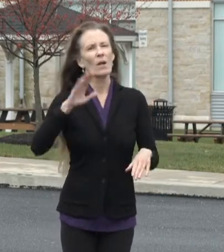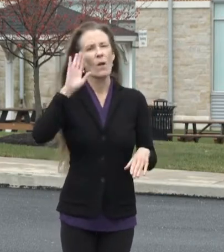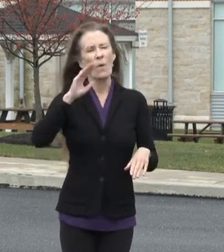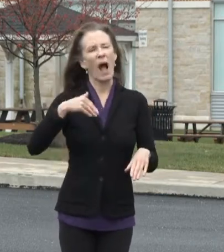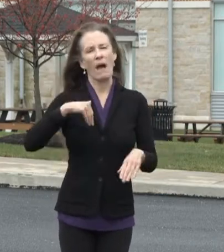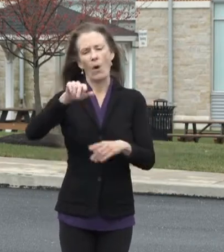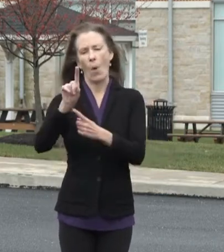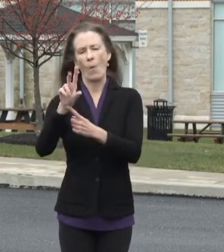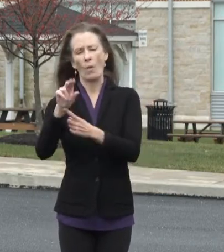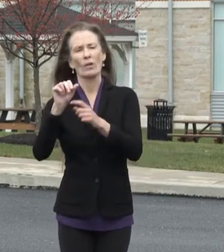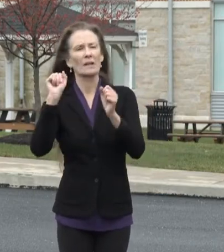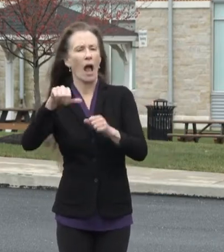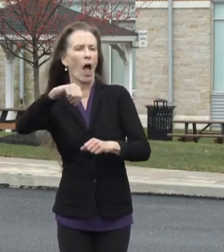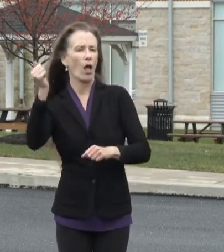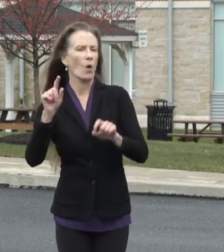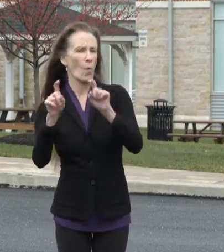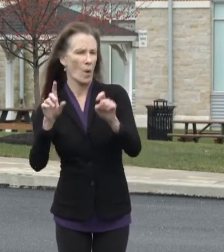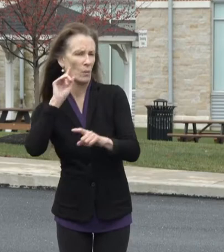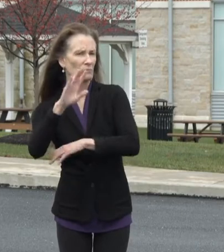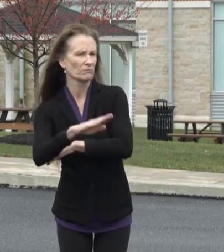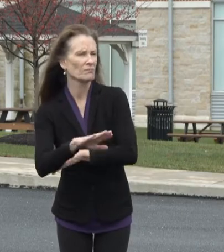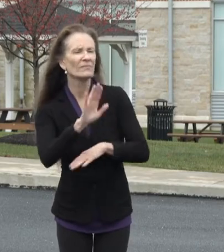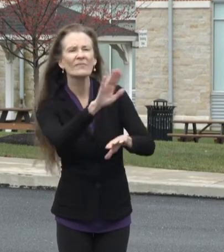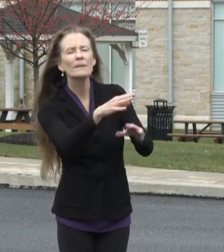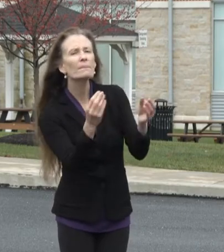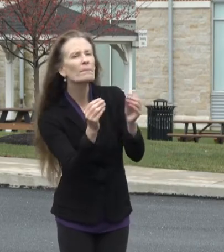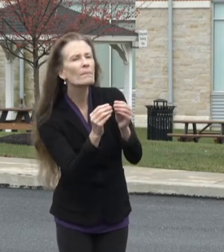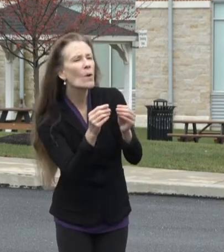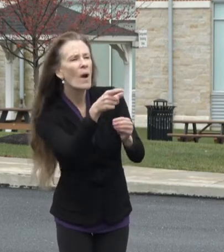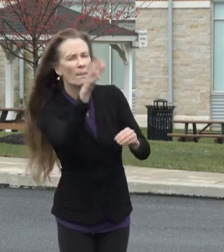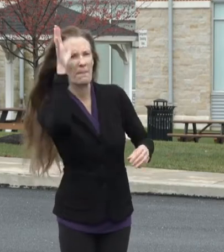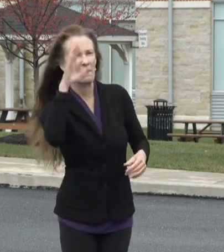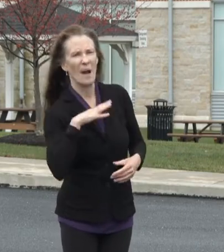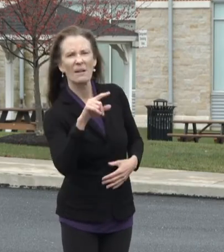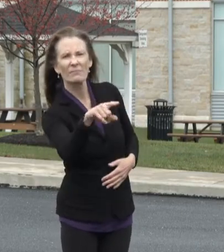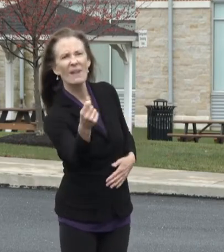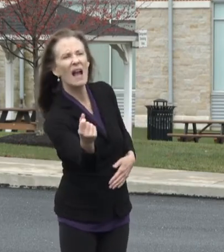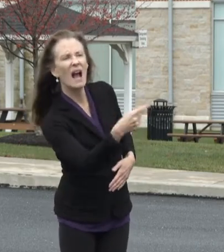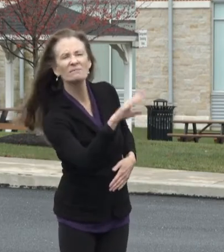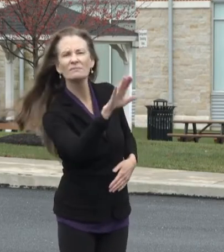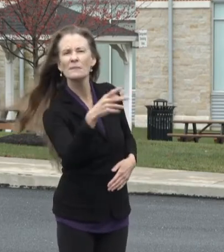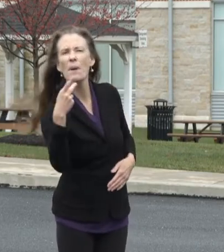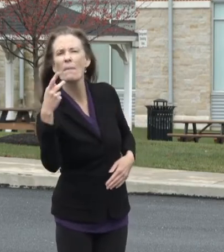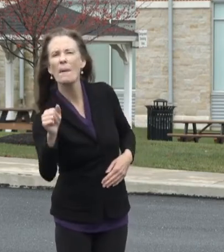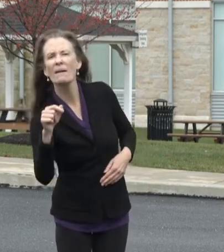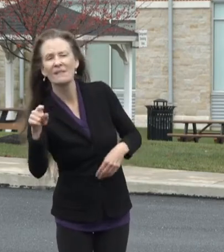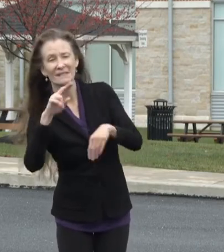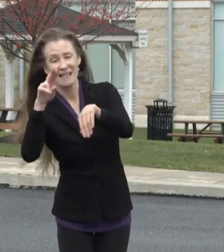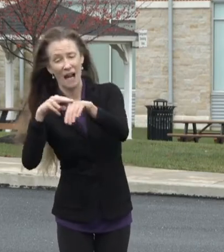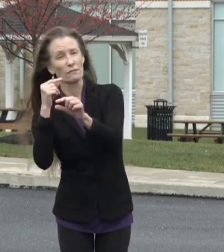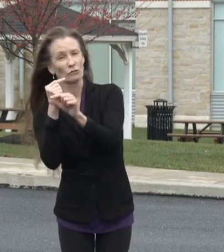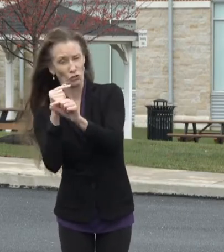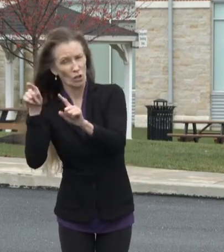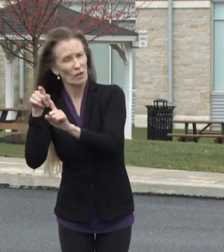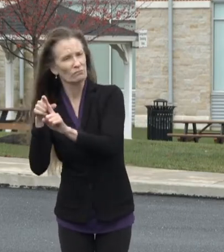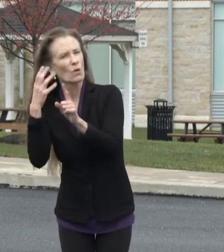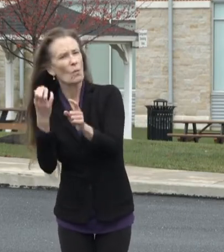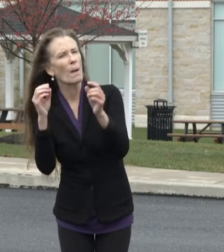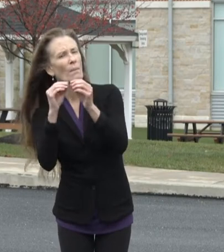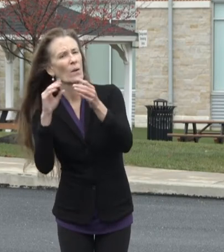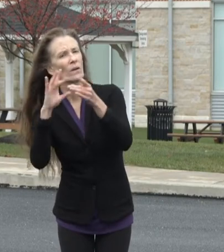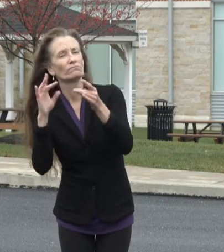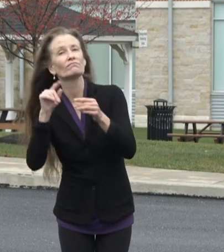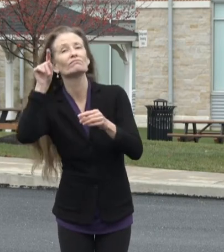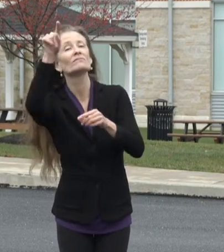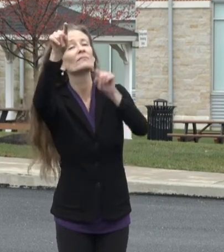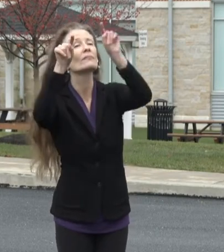Could you be more specific about what would happen in Pennsylvania regarding the National Guard's efforts in long-term care,